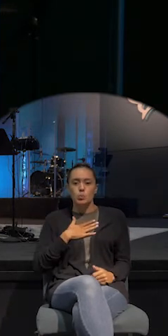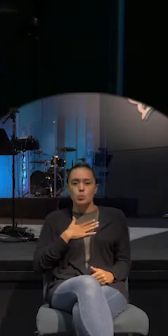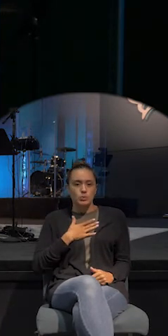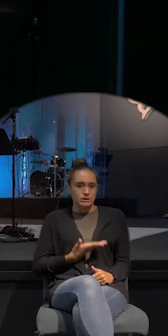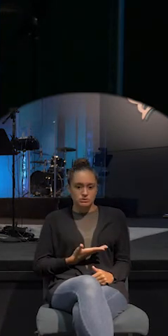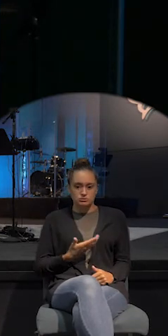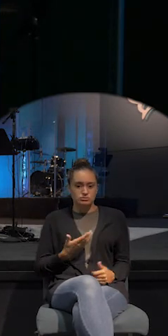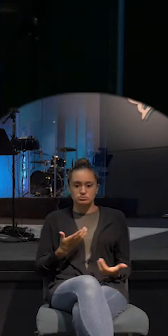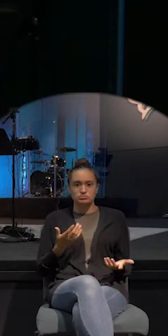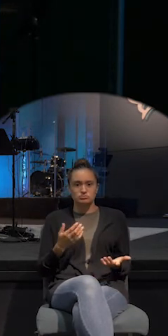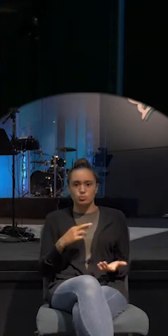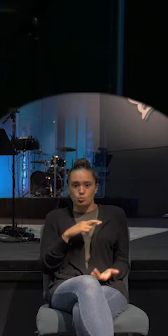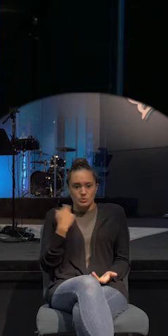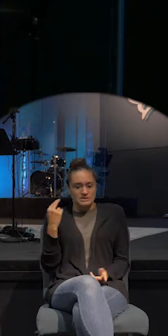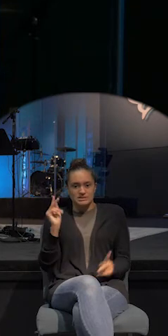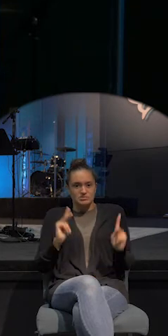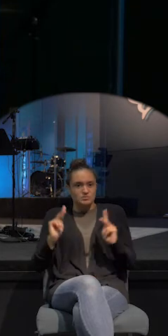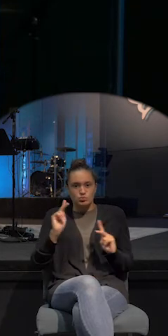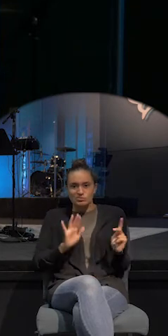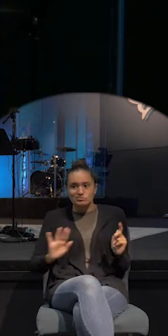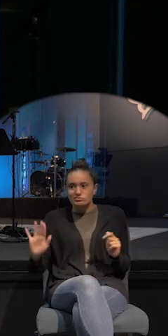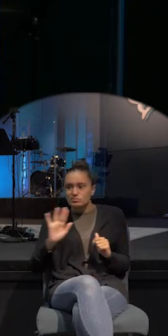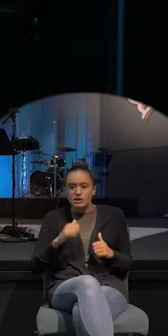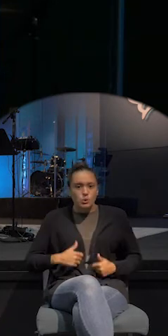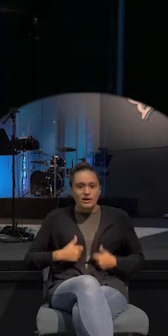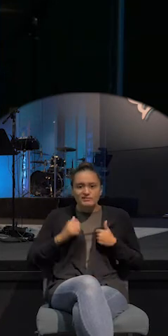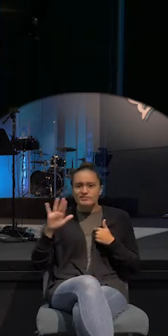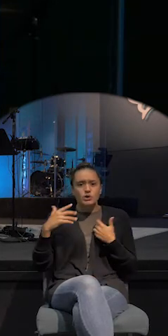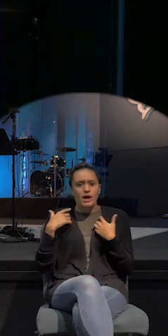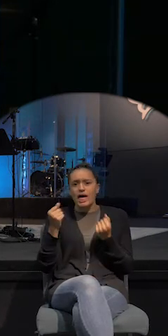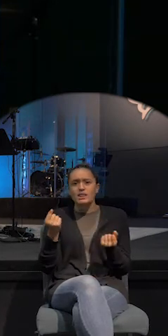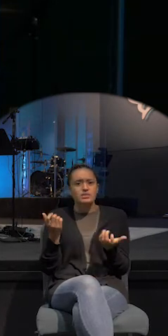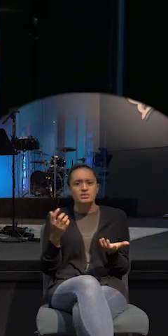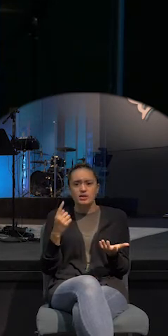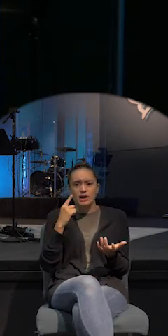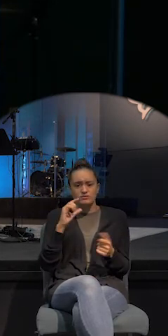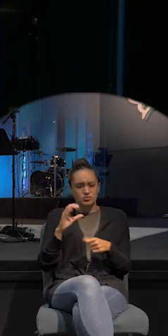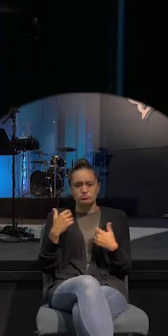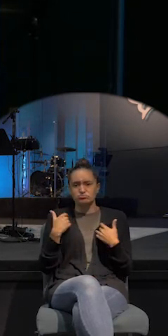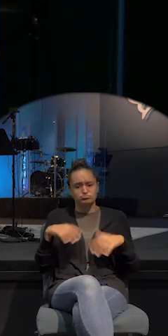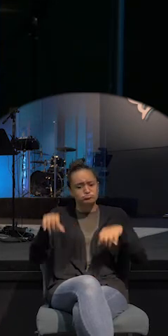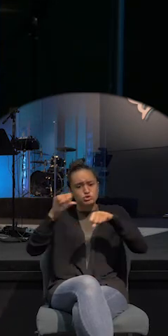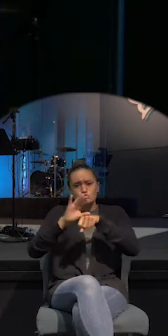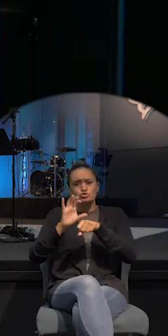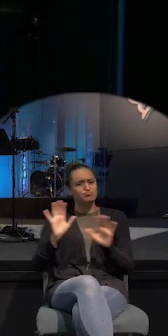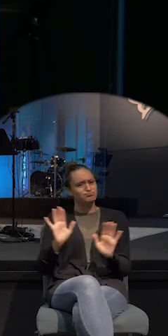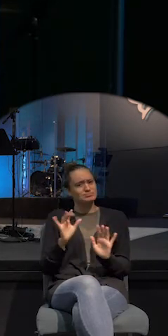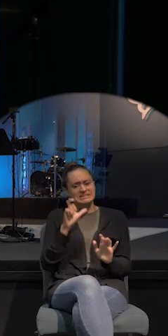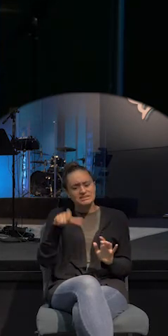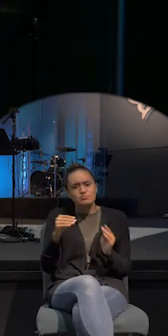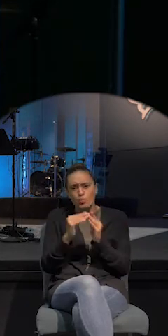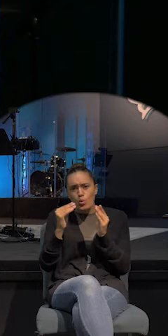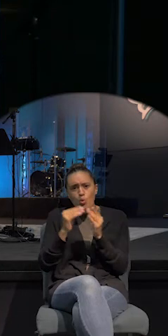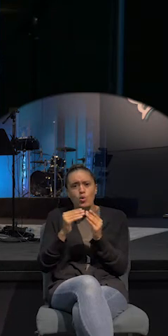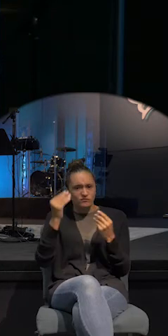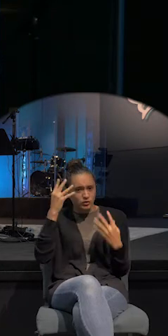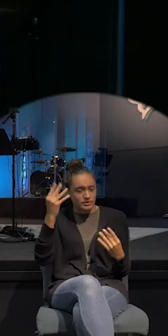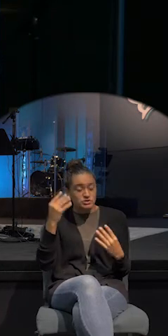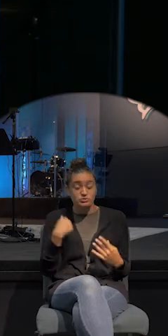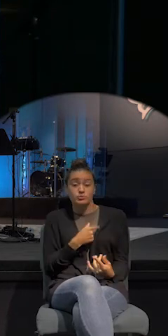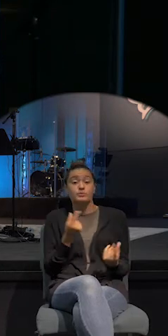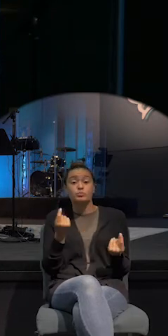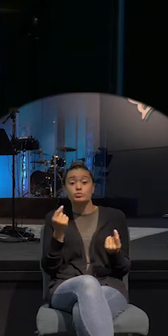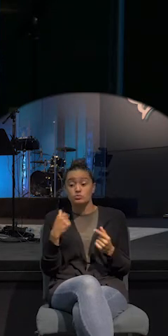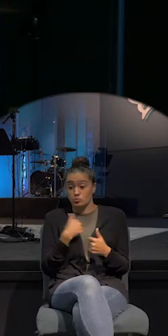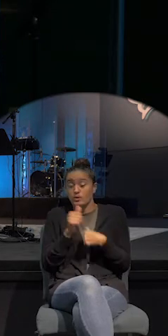our sheep in jeopardy. I'm not willing to do that." need more information. And so what we did is